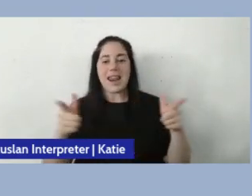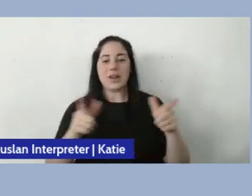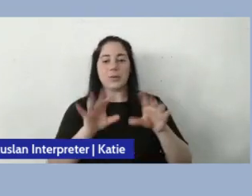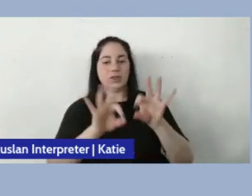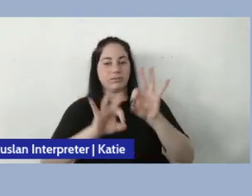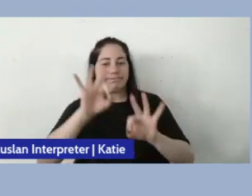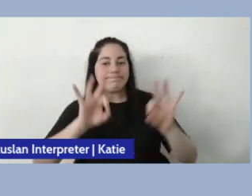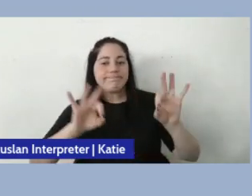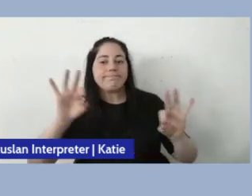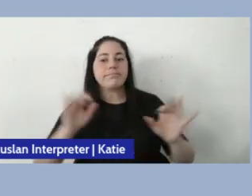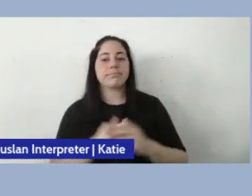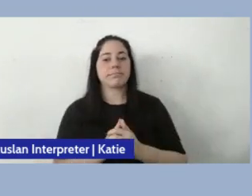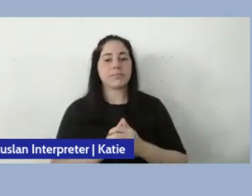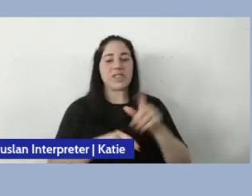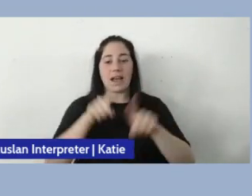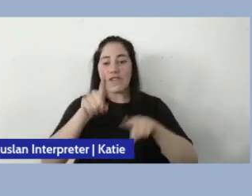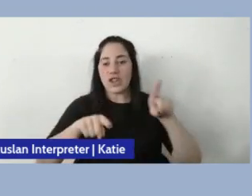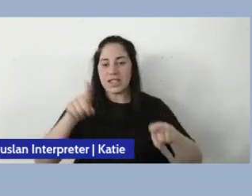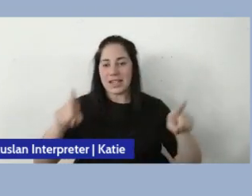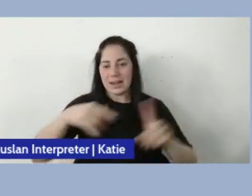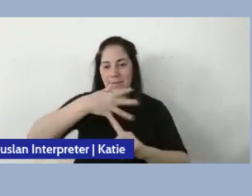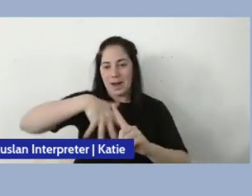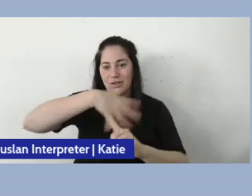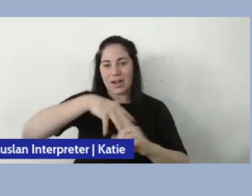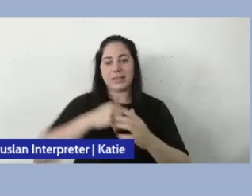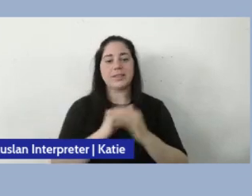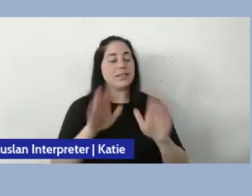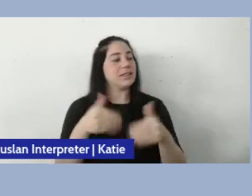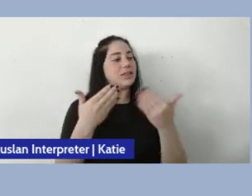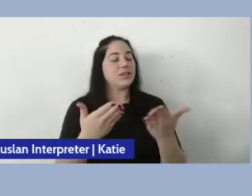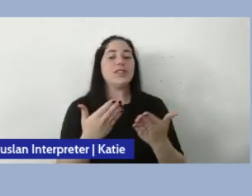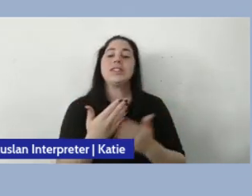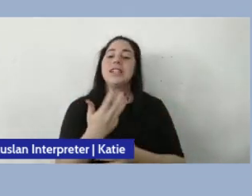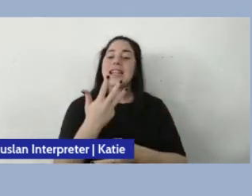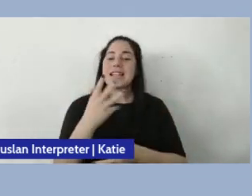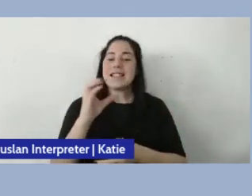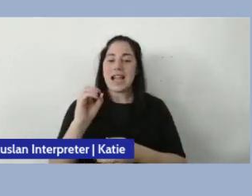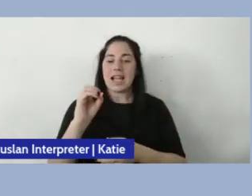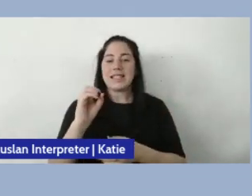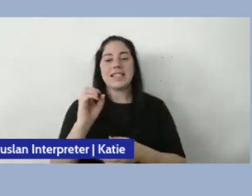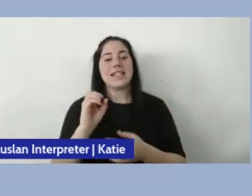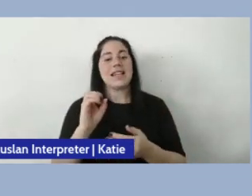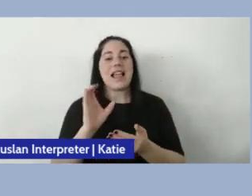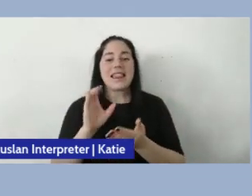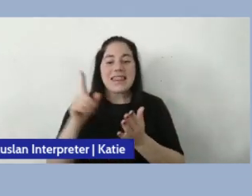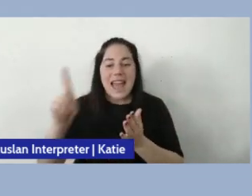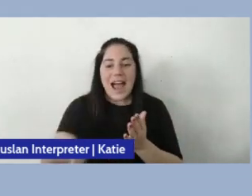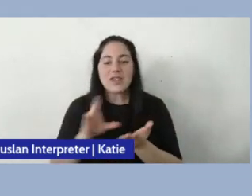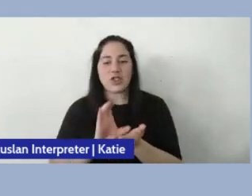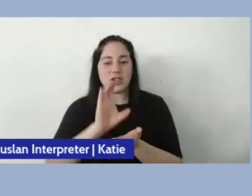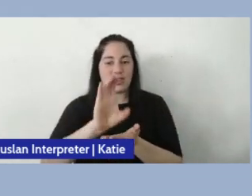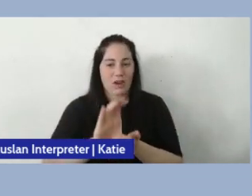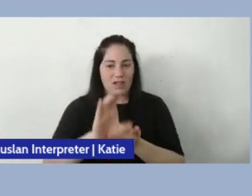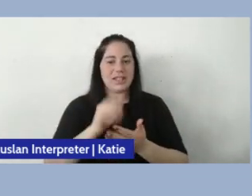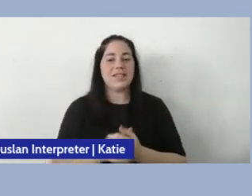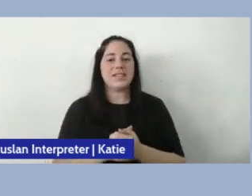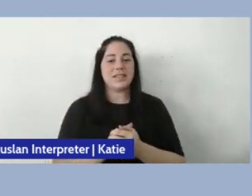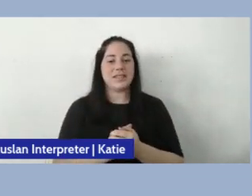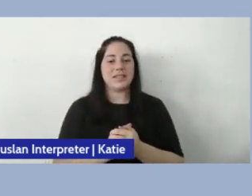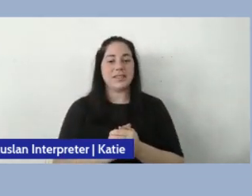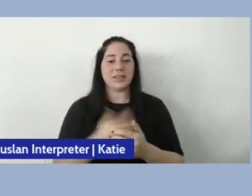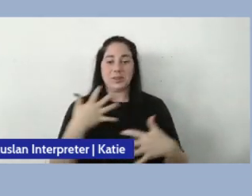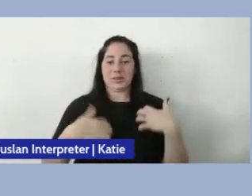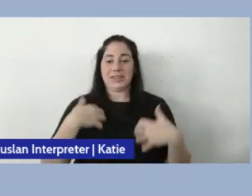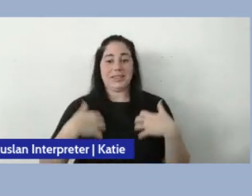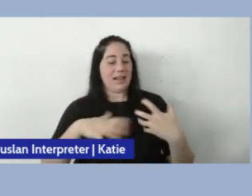participant in the program, contributing $90,000 over the life of the project. We have welcomed the opportunity to collaborate with